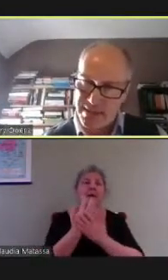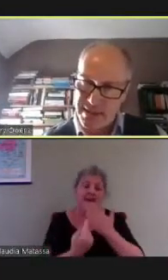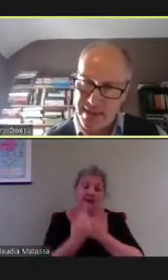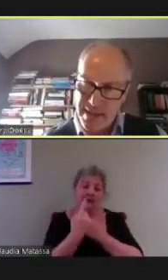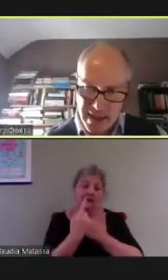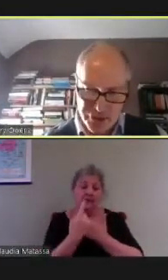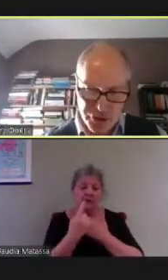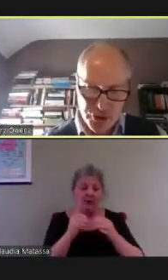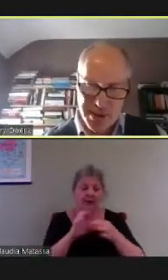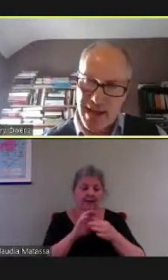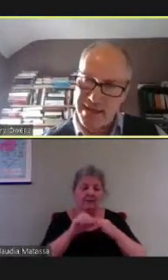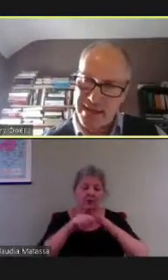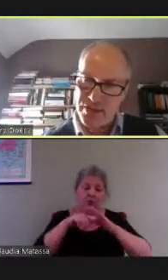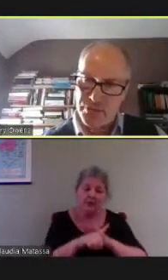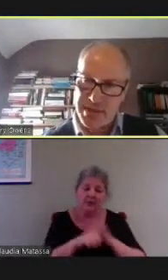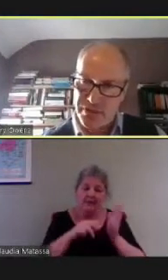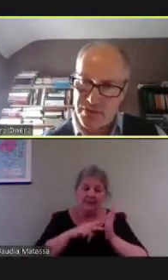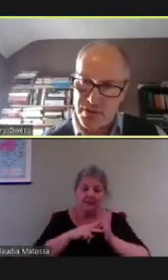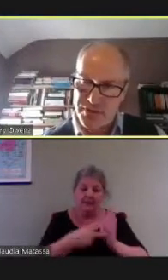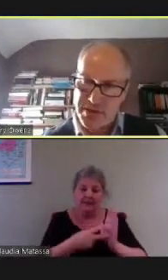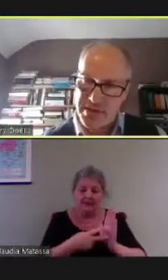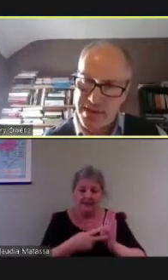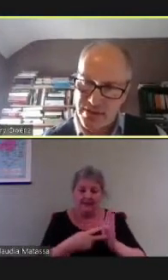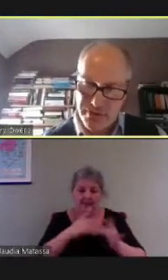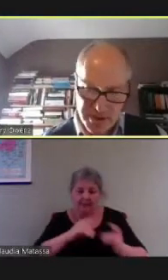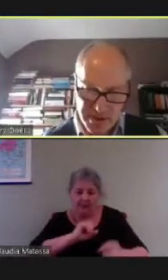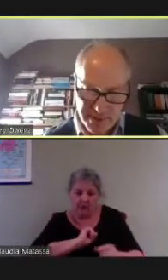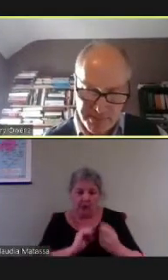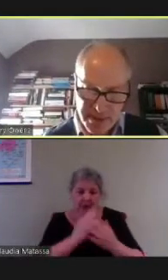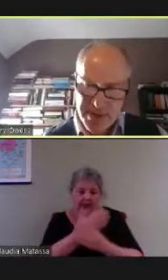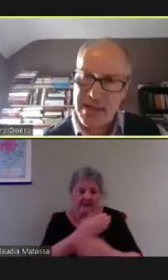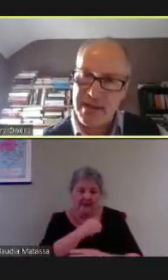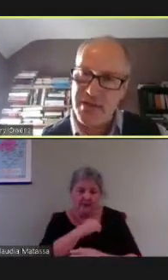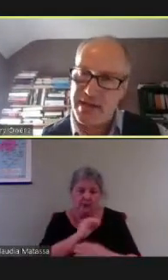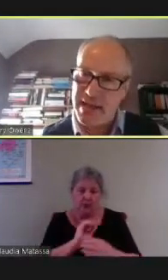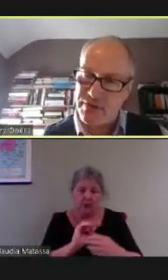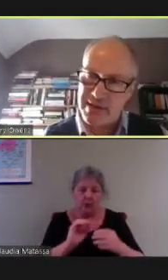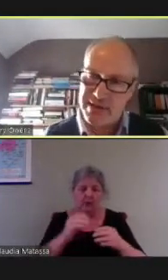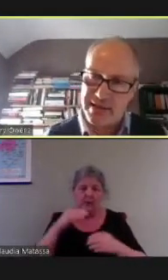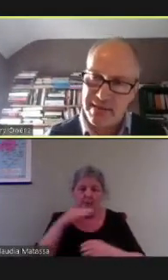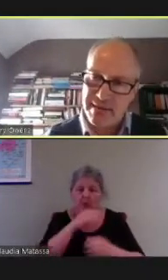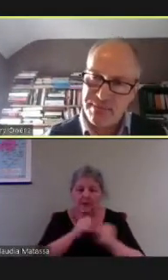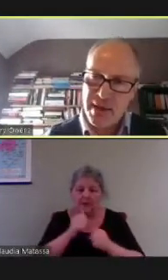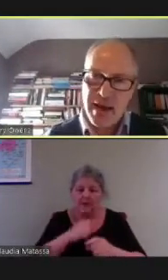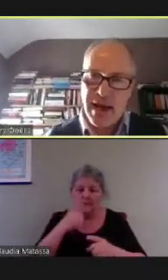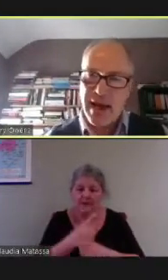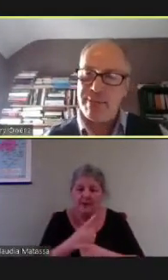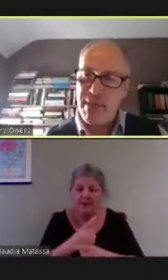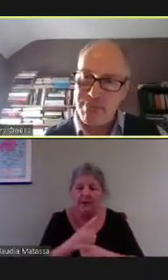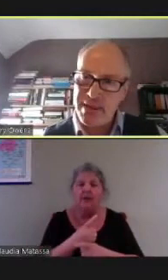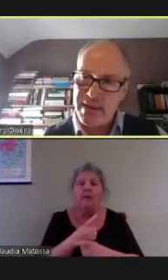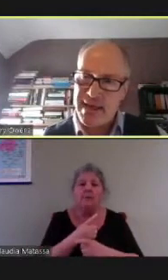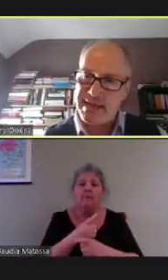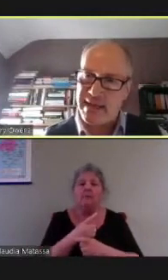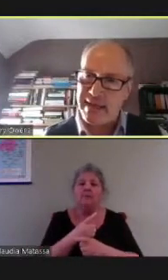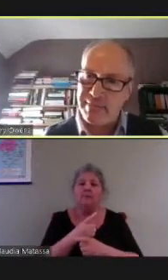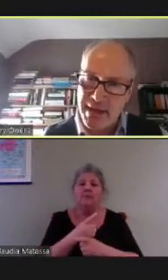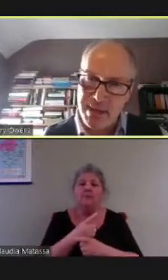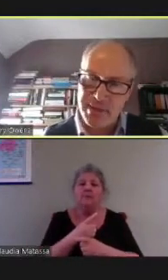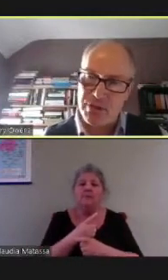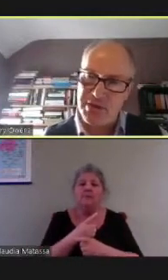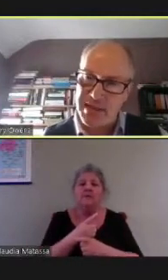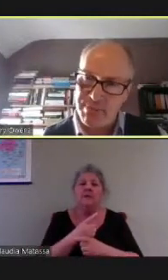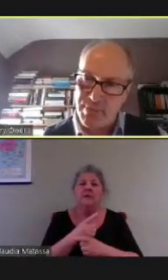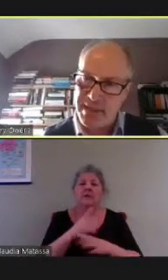release plans and ensuring access to essential services. That's the first thing. The second thing is advocacy. It may be the case that